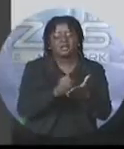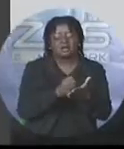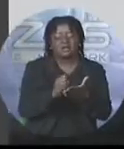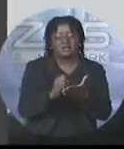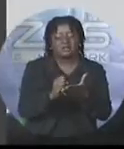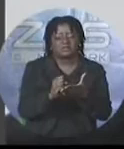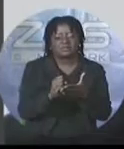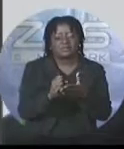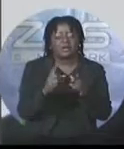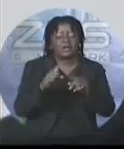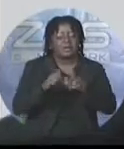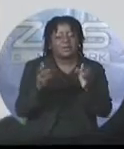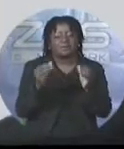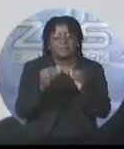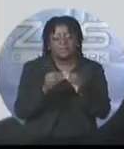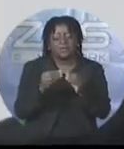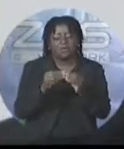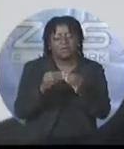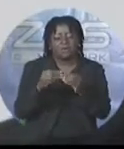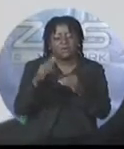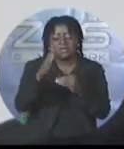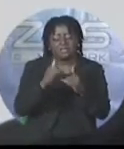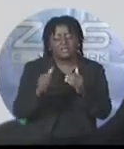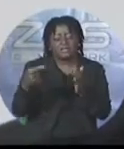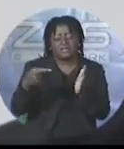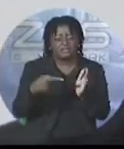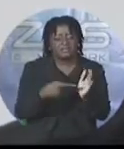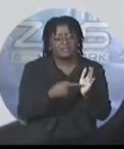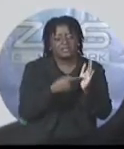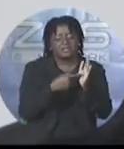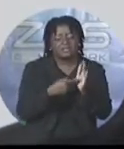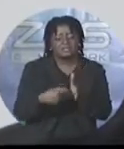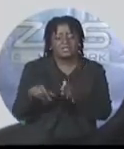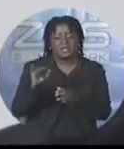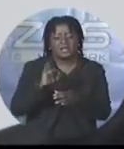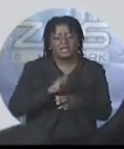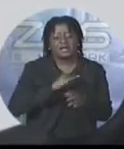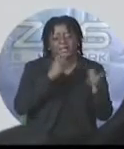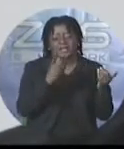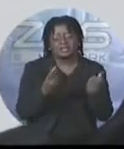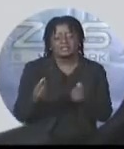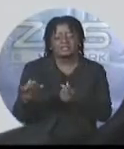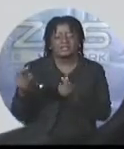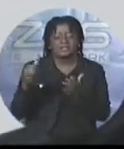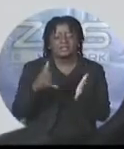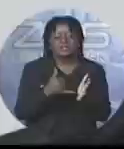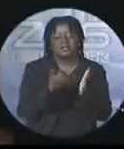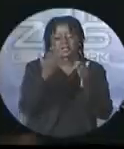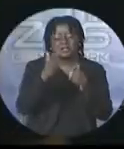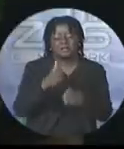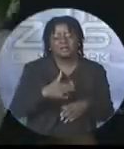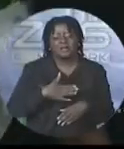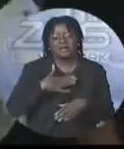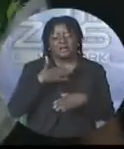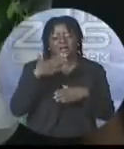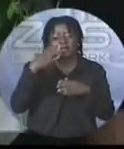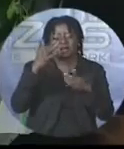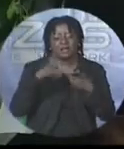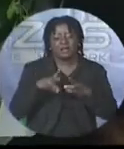But more than this, I did it my way.